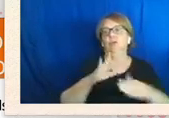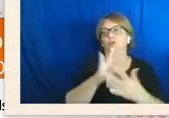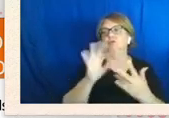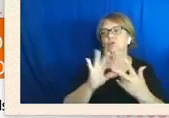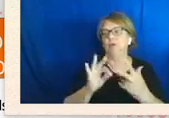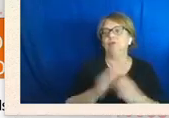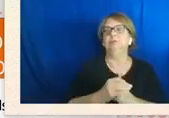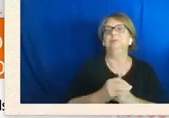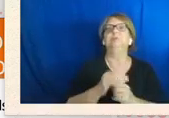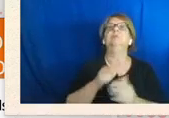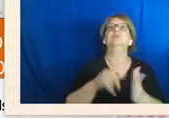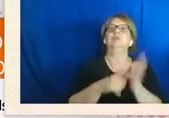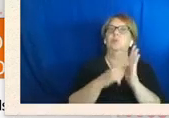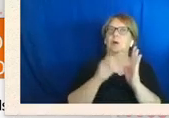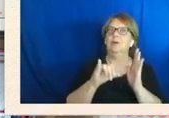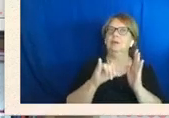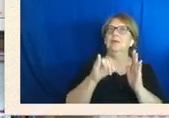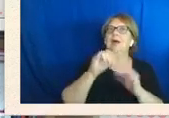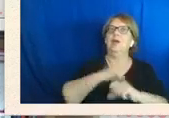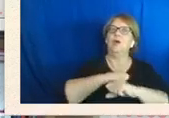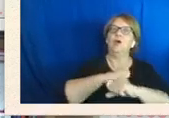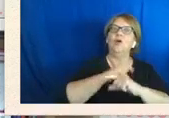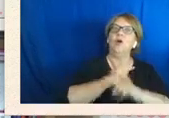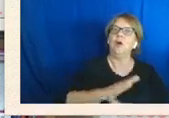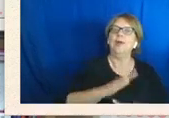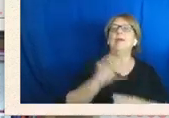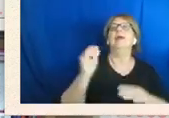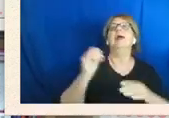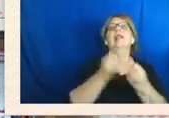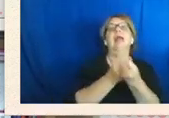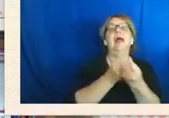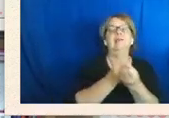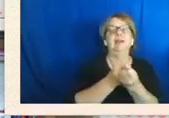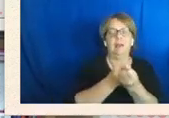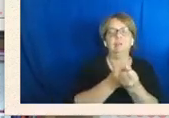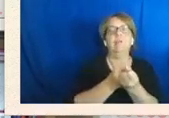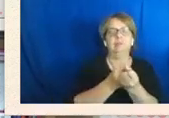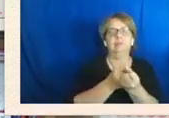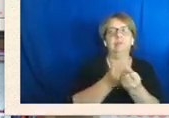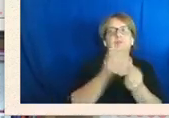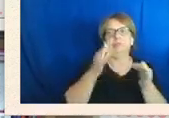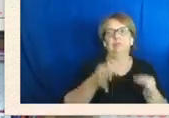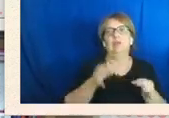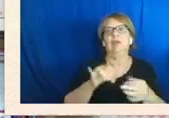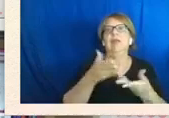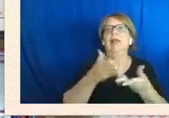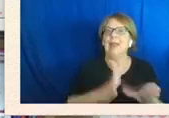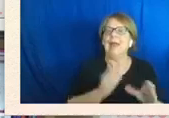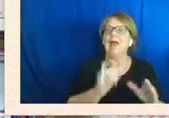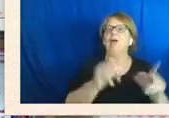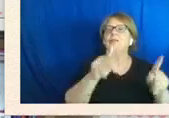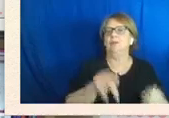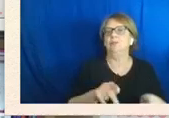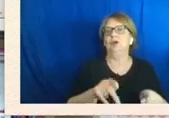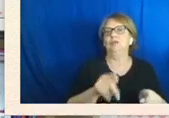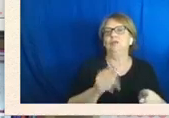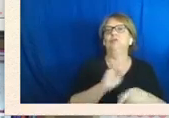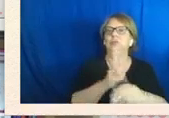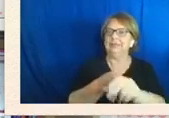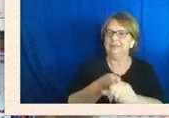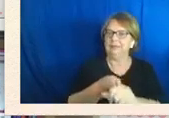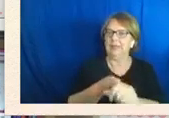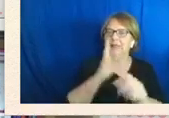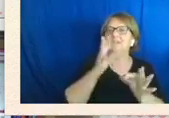guardian advocates consider the person under the guardianship's wishes and allows that person to participate in the decision